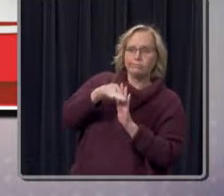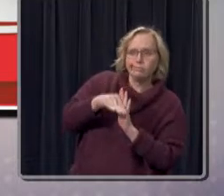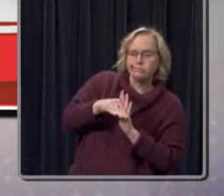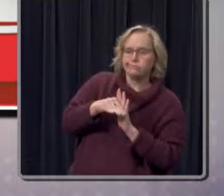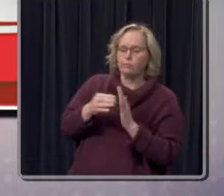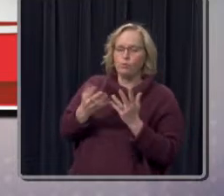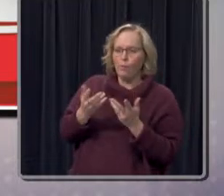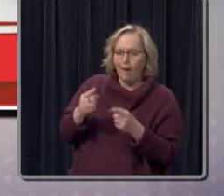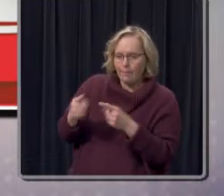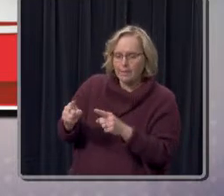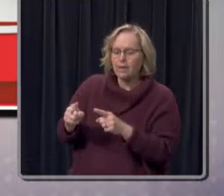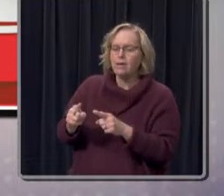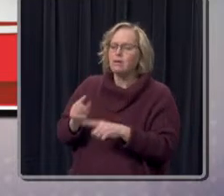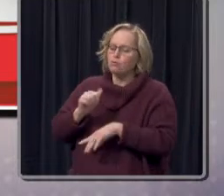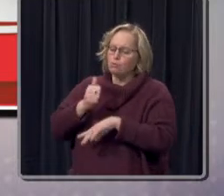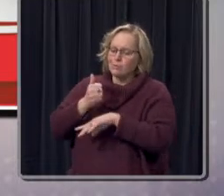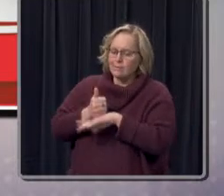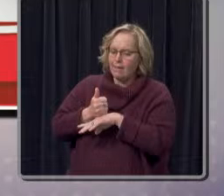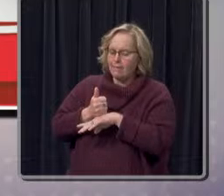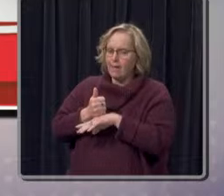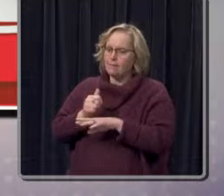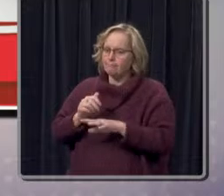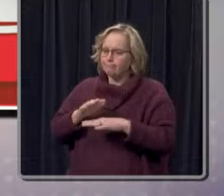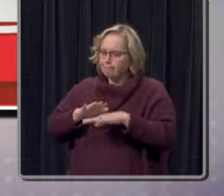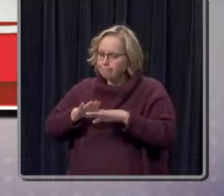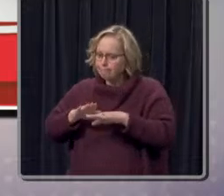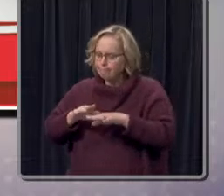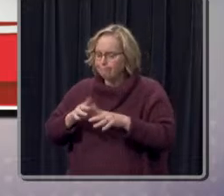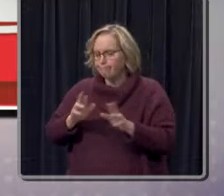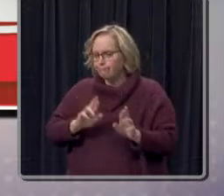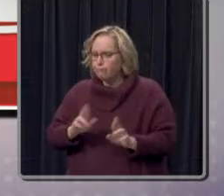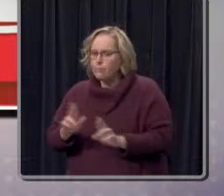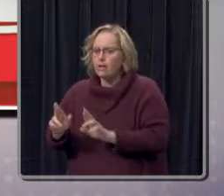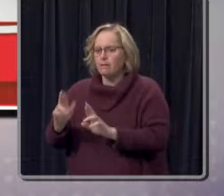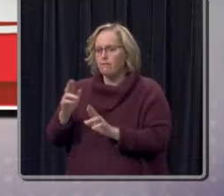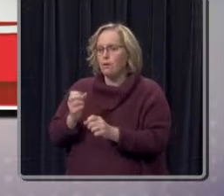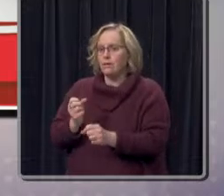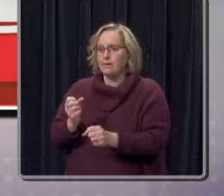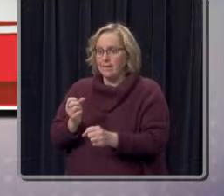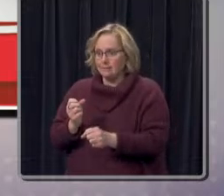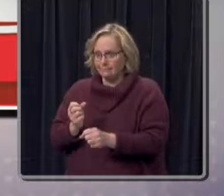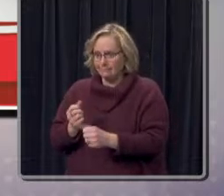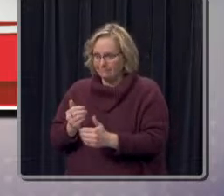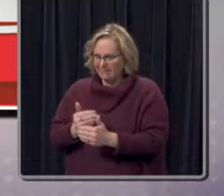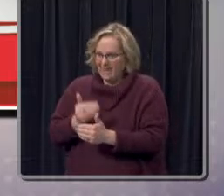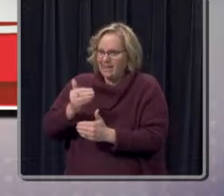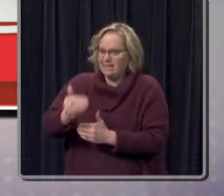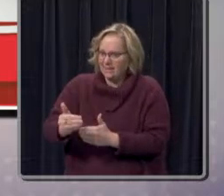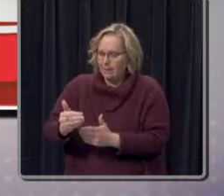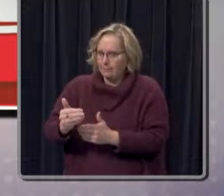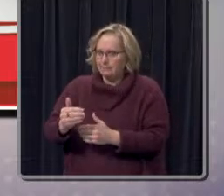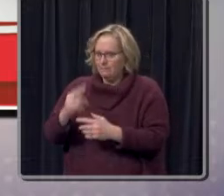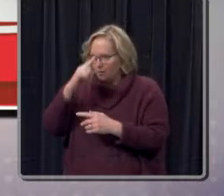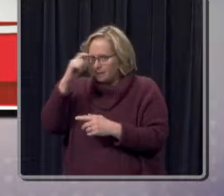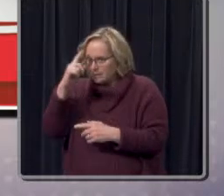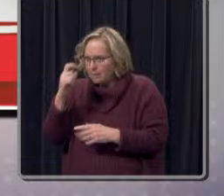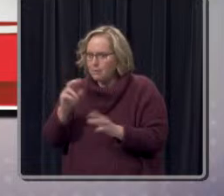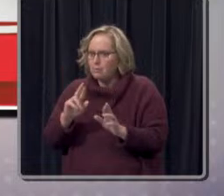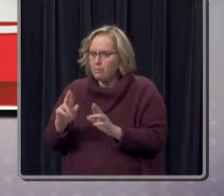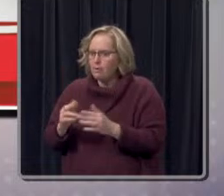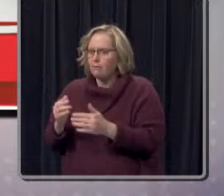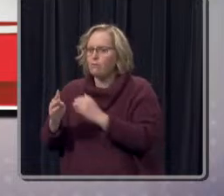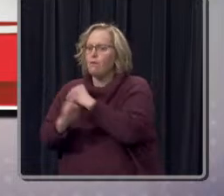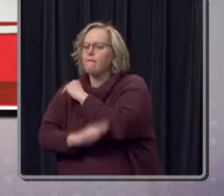of, wow, you know, as we take that next step on our journey leading into summer, preparing for the next fall, what do we as an individual building need to be able